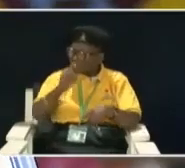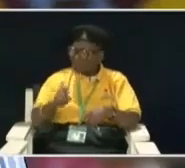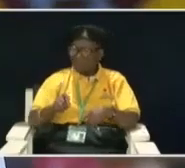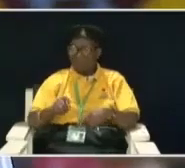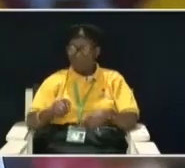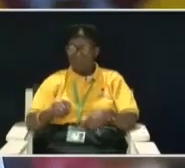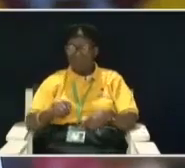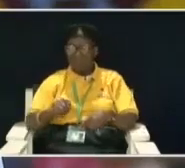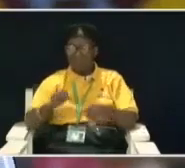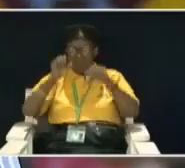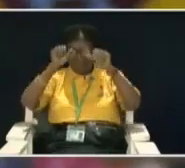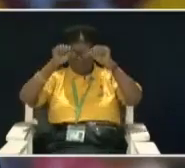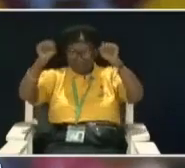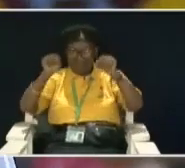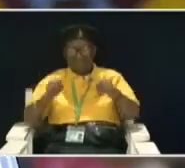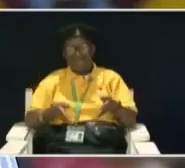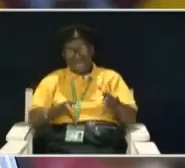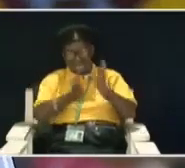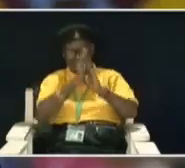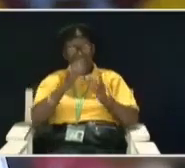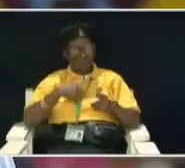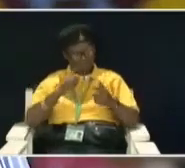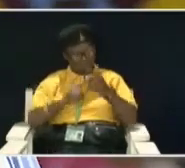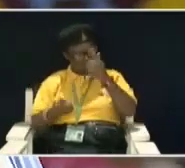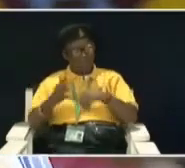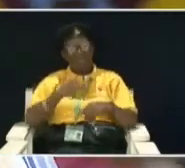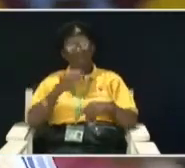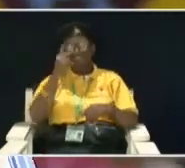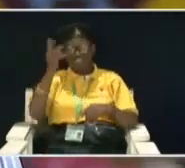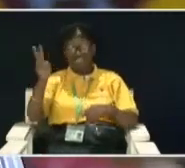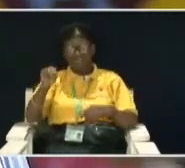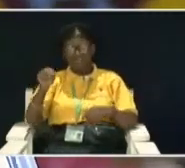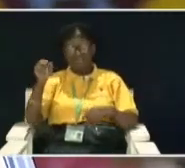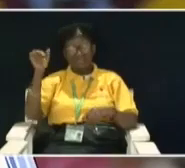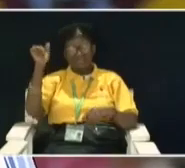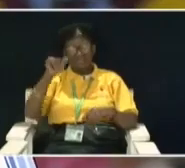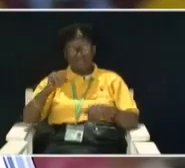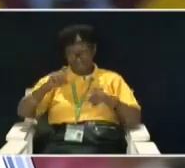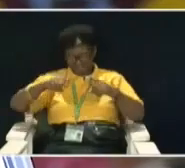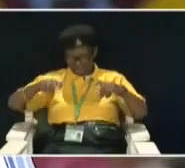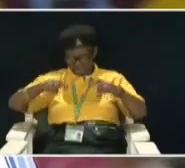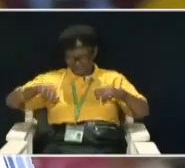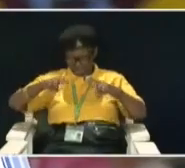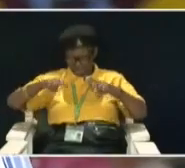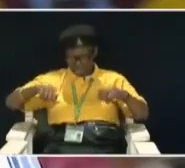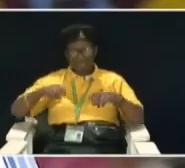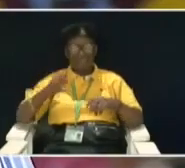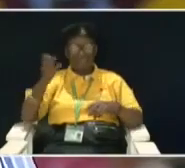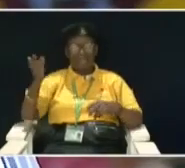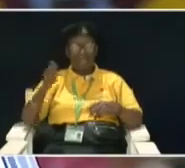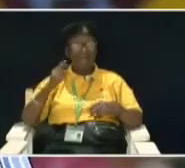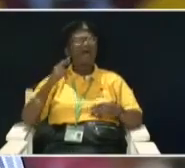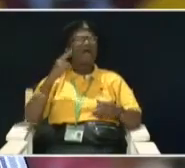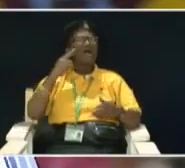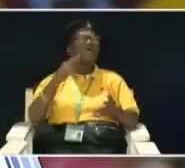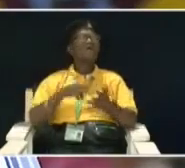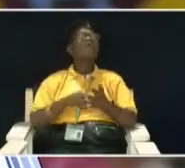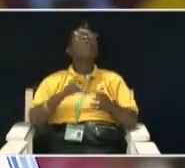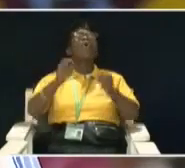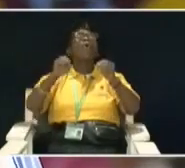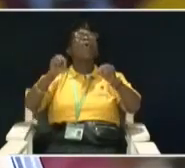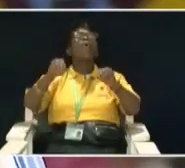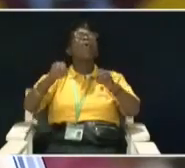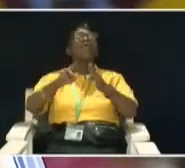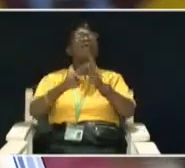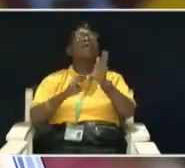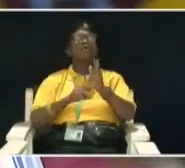The president asked me to come and see him. They check their records. Oh yes, oh yes. So they passed me.